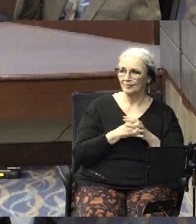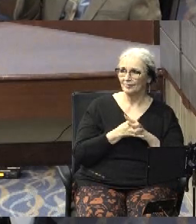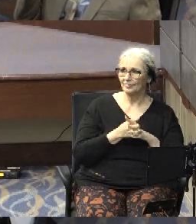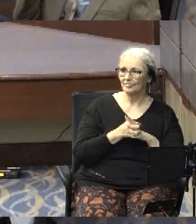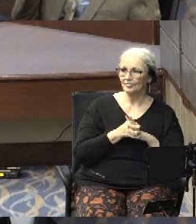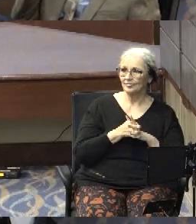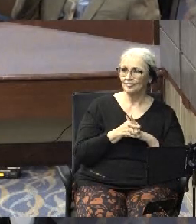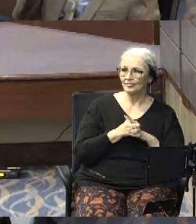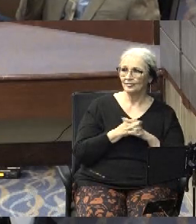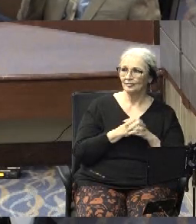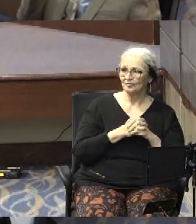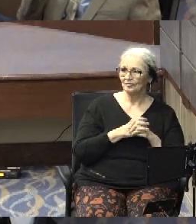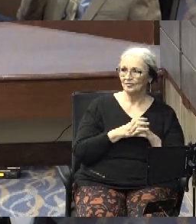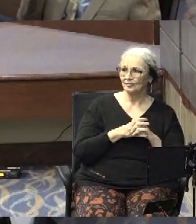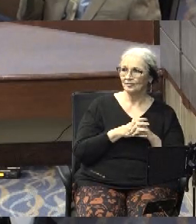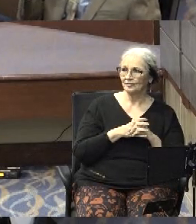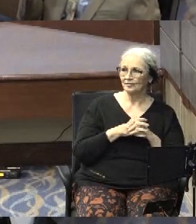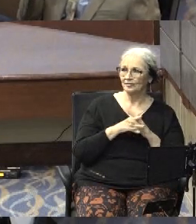Appreciate y'all.